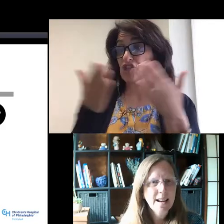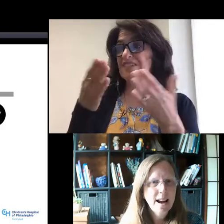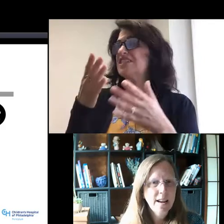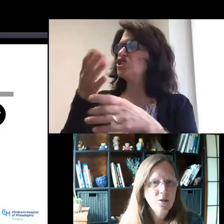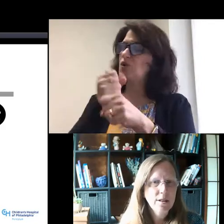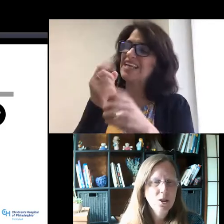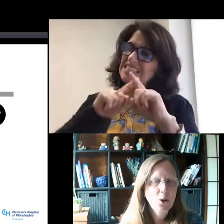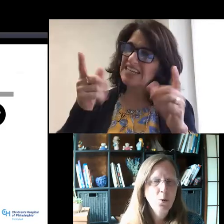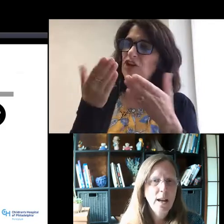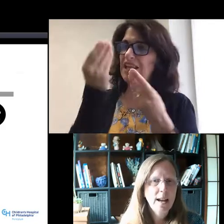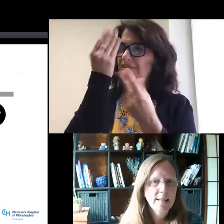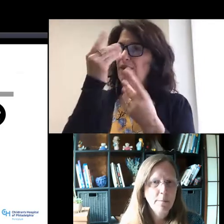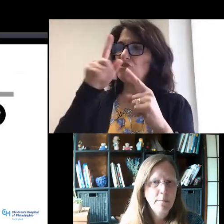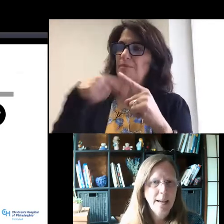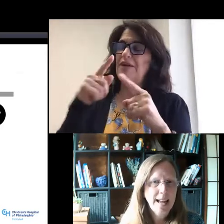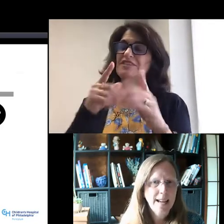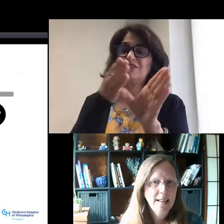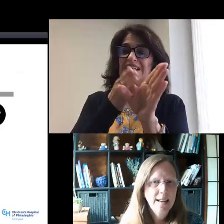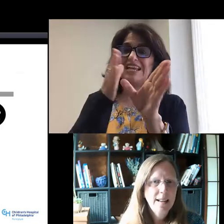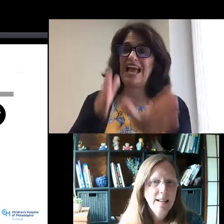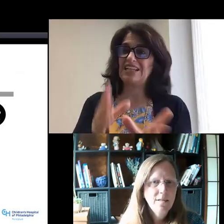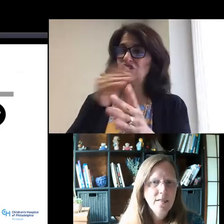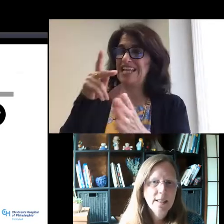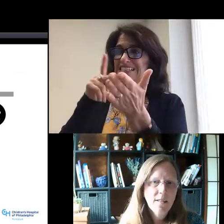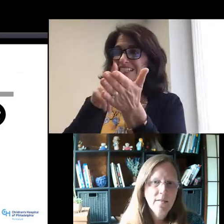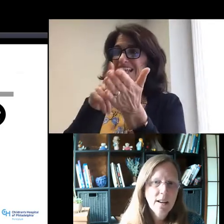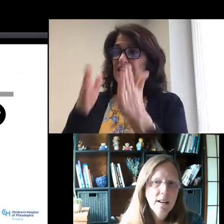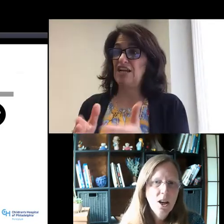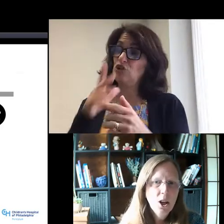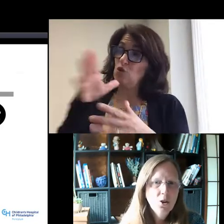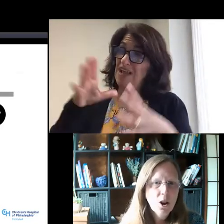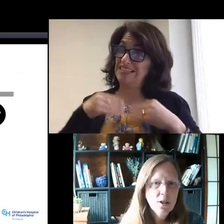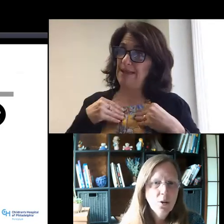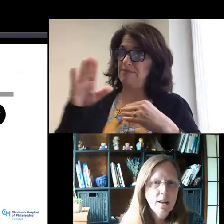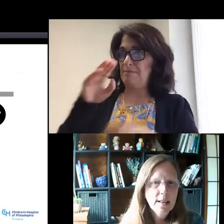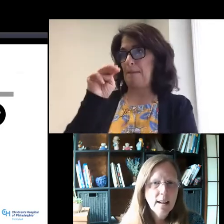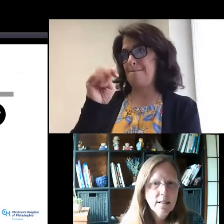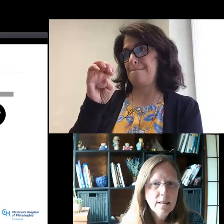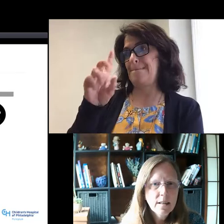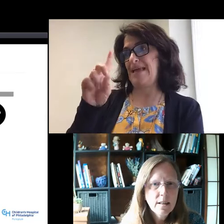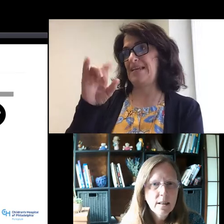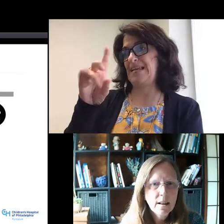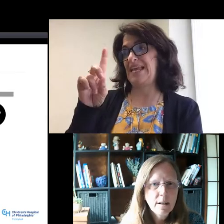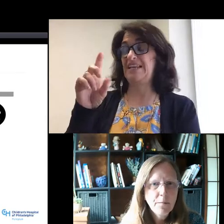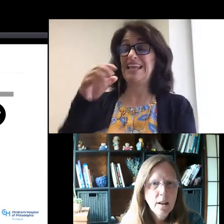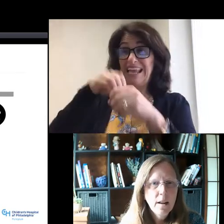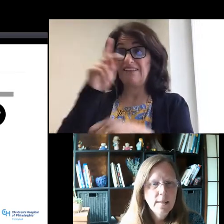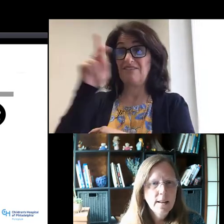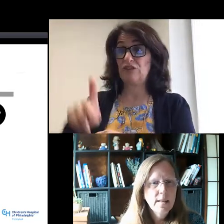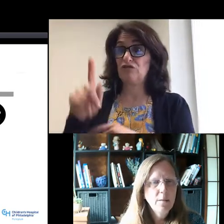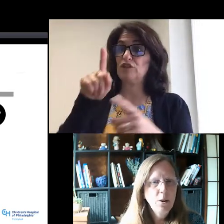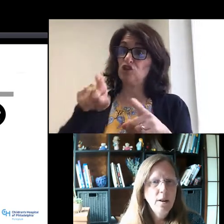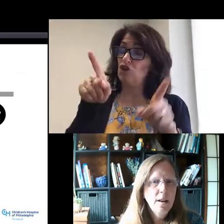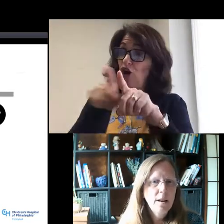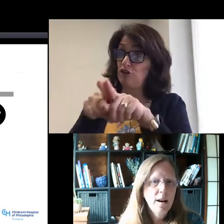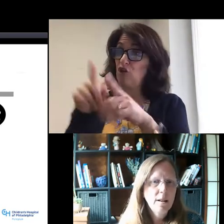and psychiatrists who accept Medicaid. In Philadelphia, you should also contact